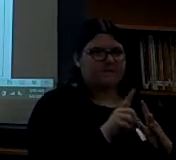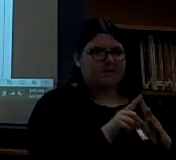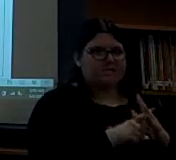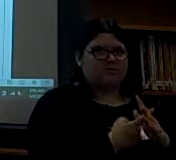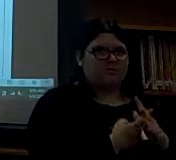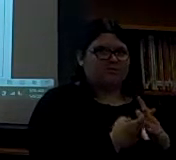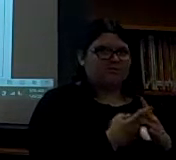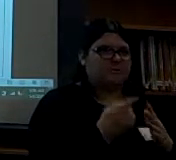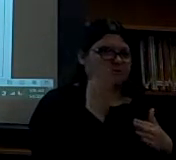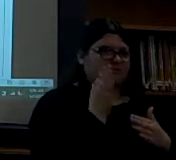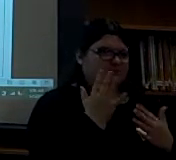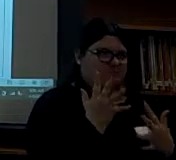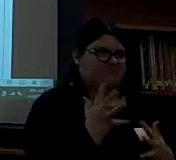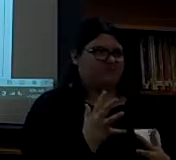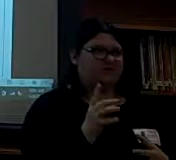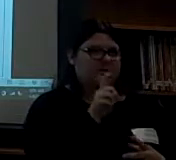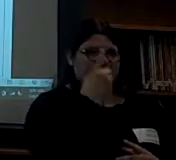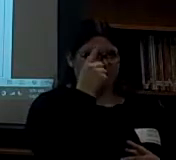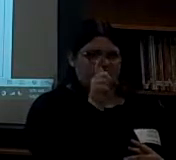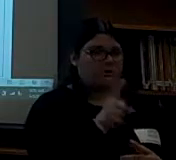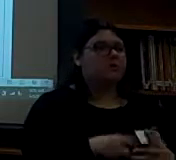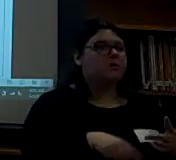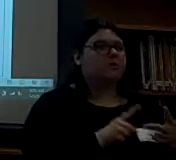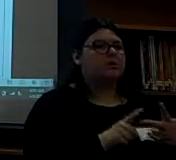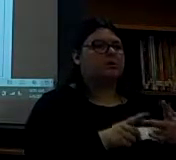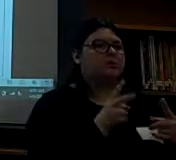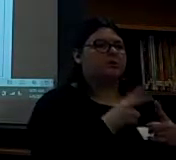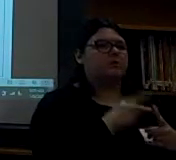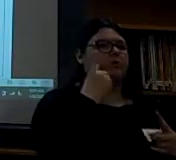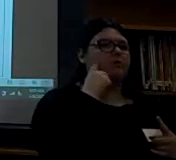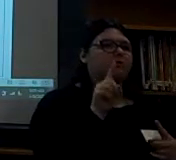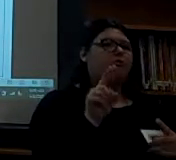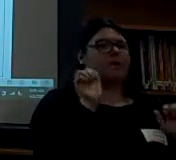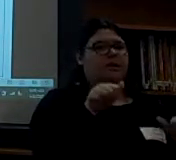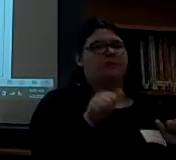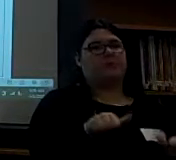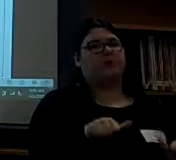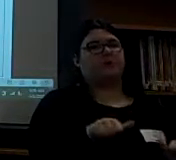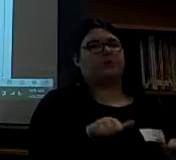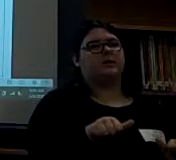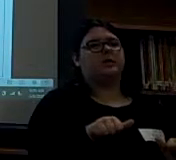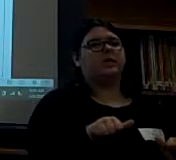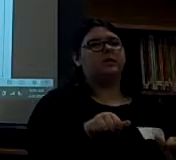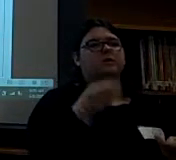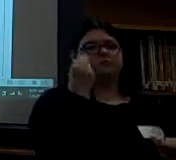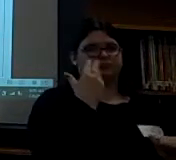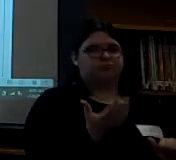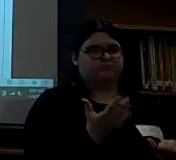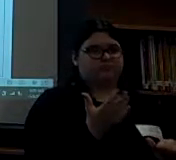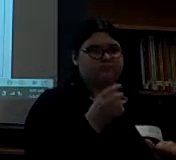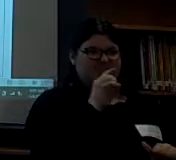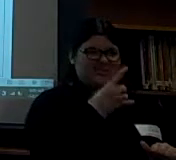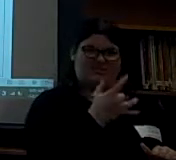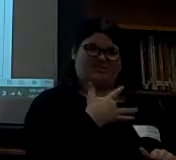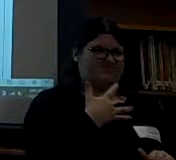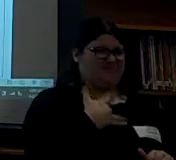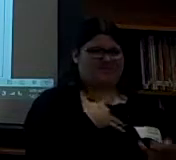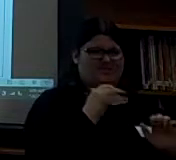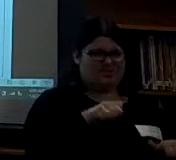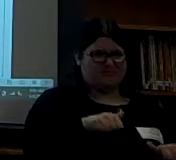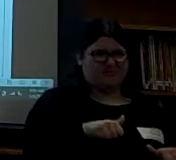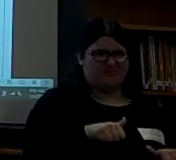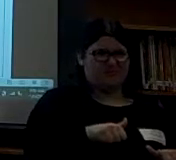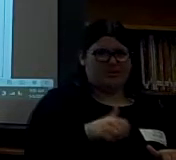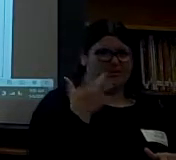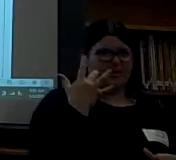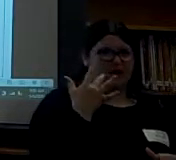up and ask for questions, depositing into their need for capability. I will tell you that kids don't feel capable